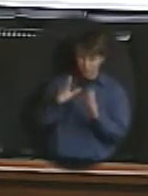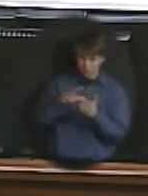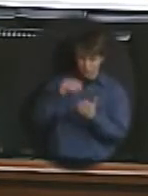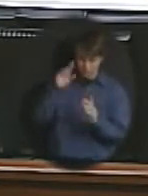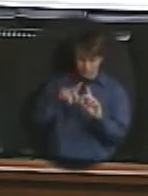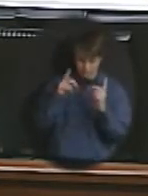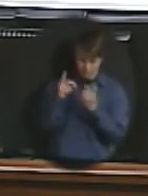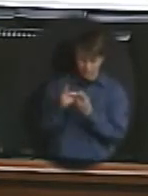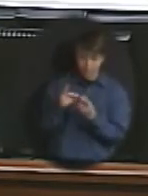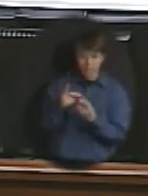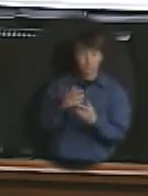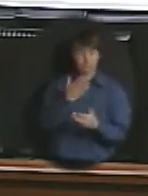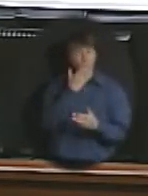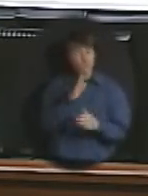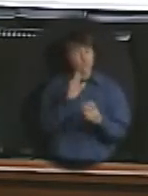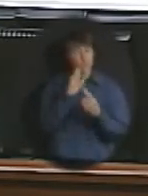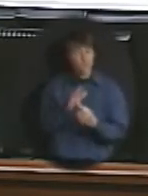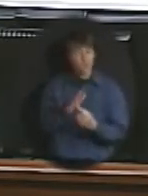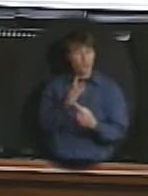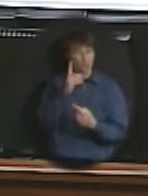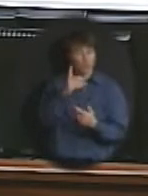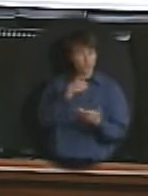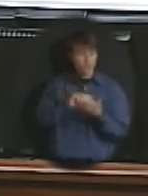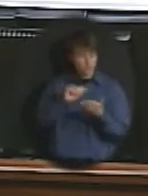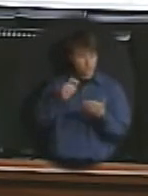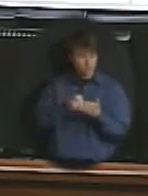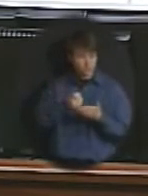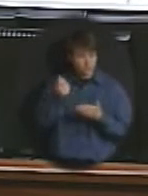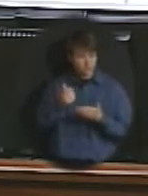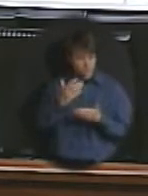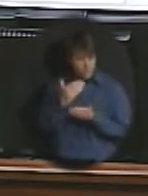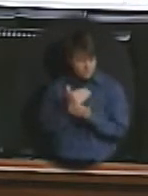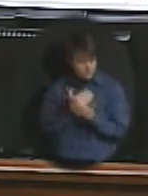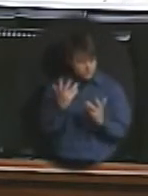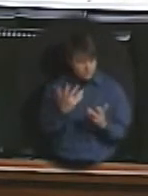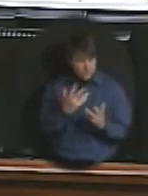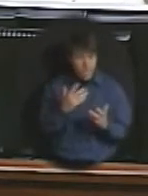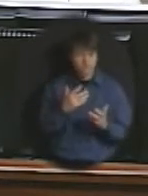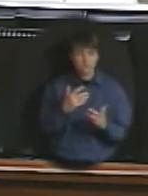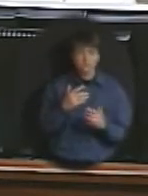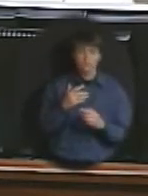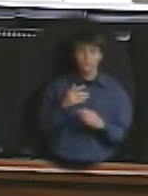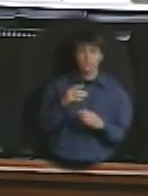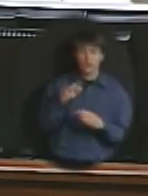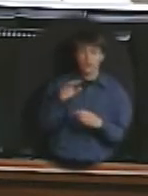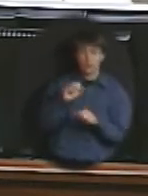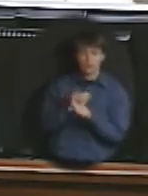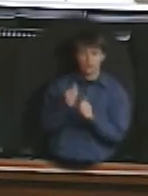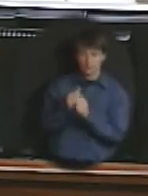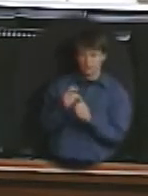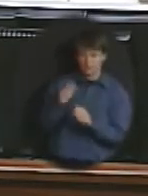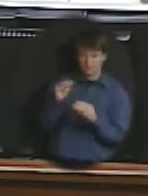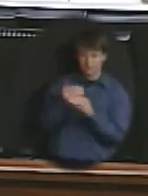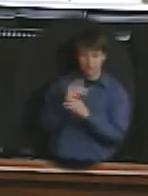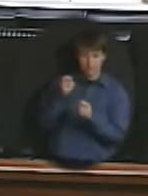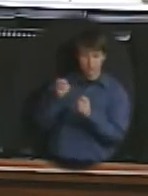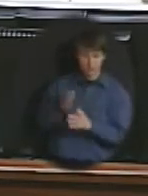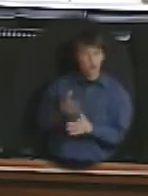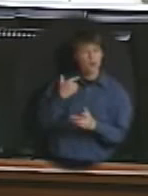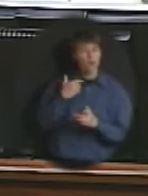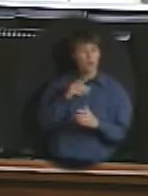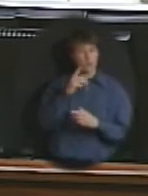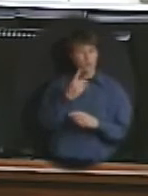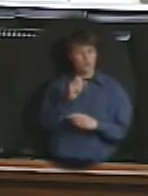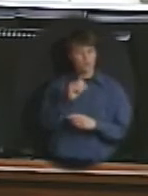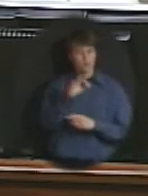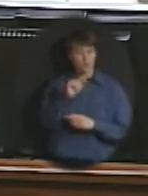department. A good example of one that has dropped off your list, I worked with Luann Hermrich and Nancy Hughes, the math coordinator. We had a